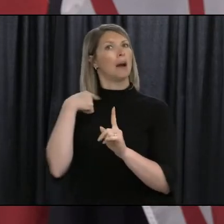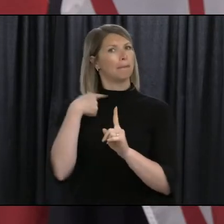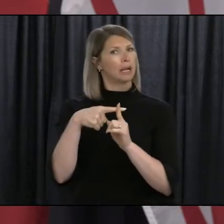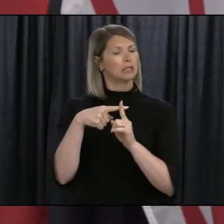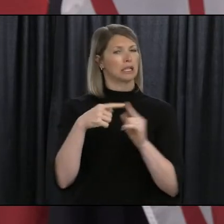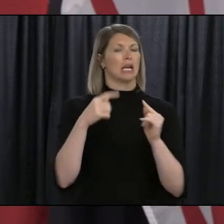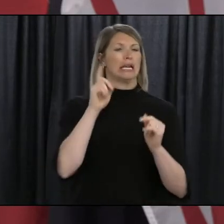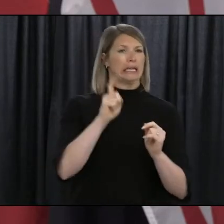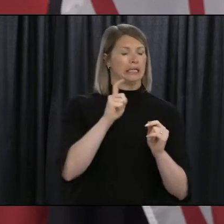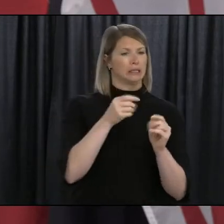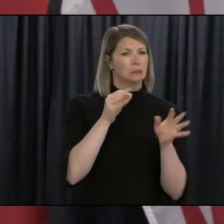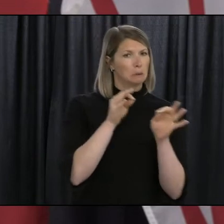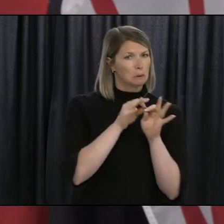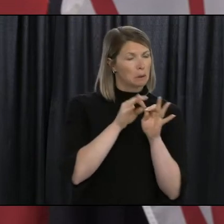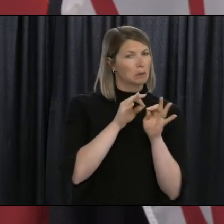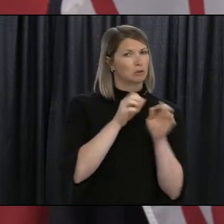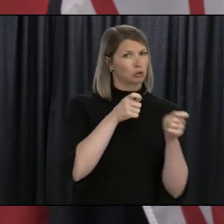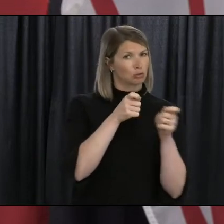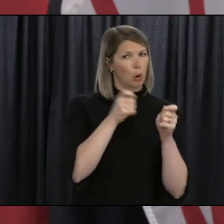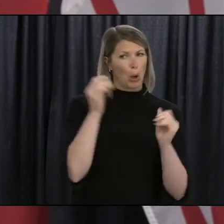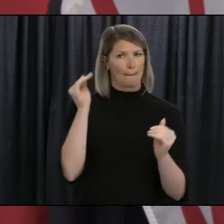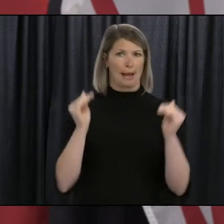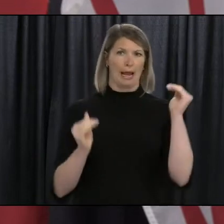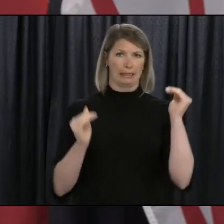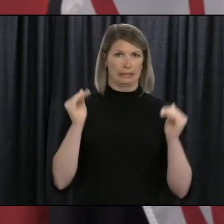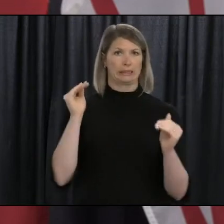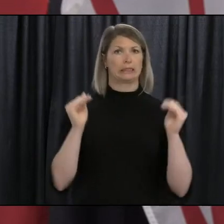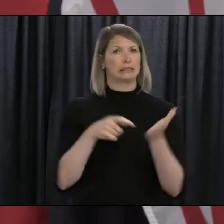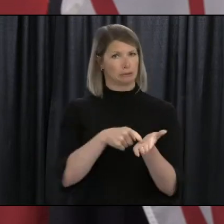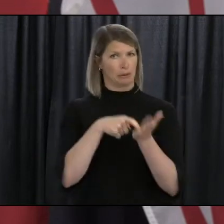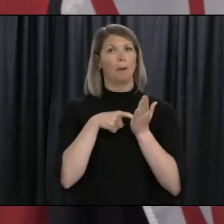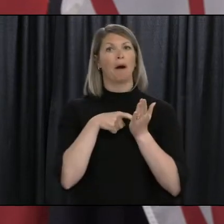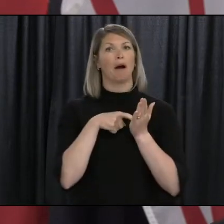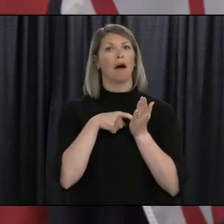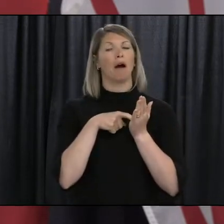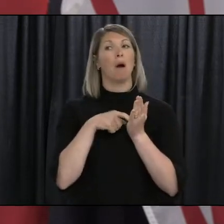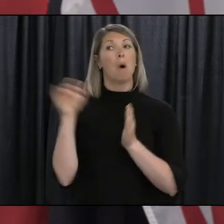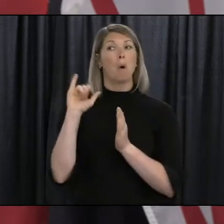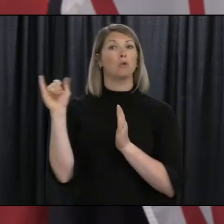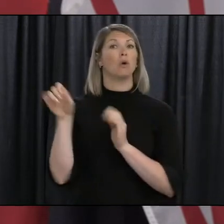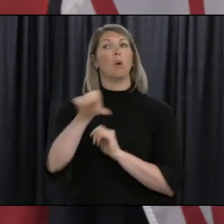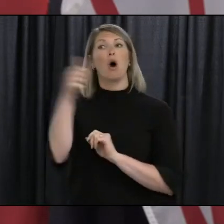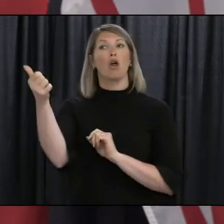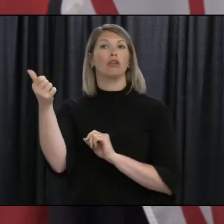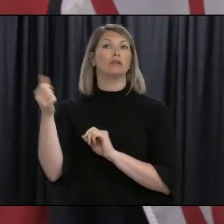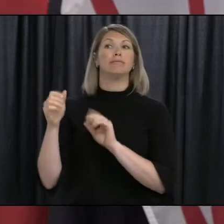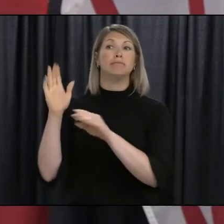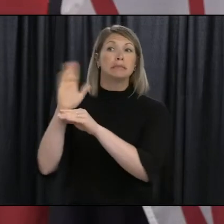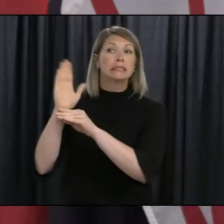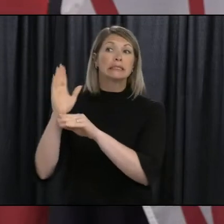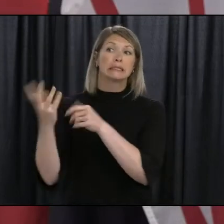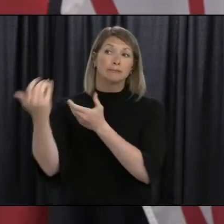plans have been supported through collaboration with stakeholders representing several industry sectors.